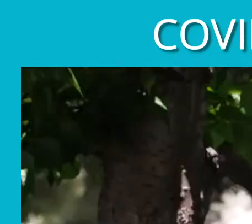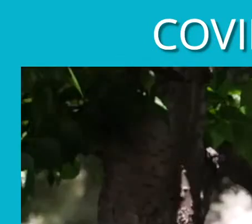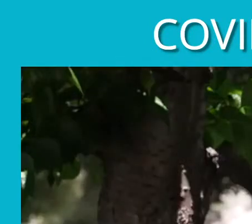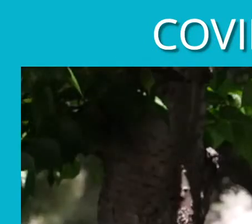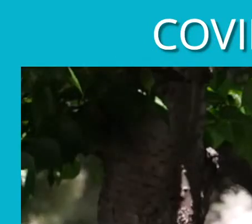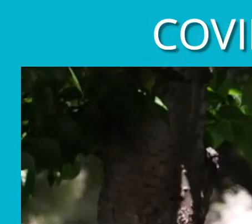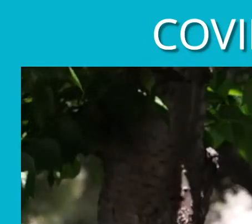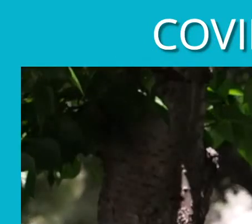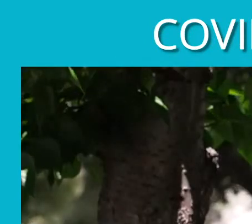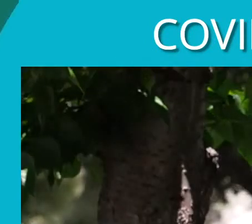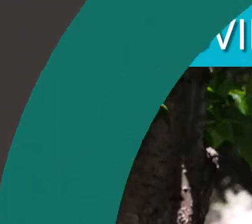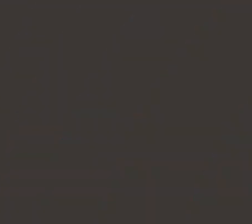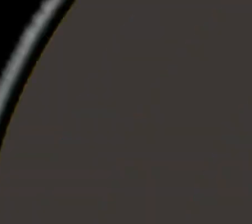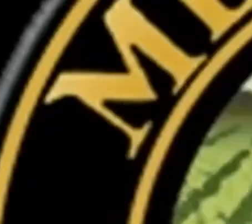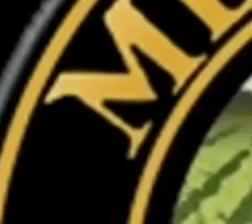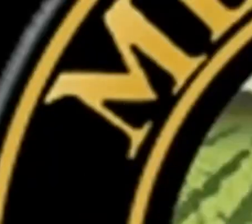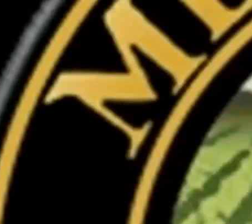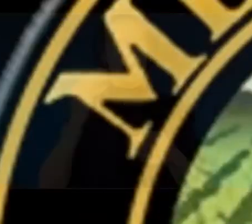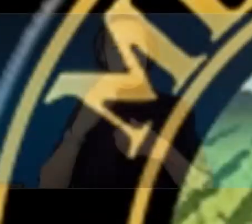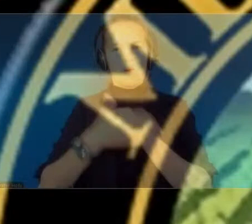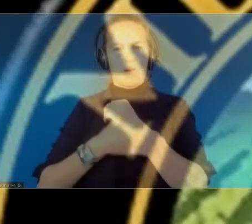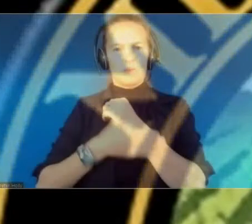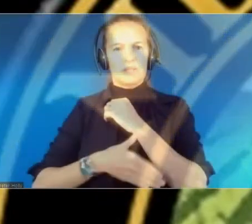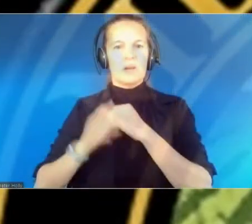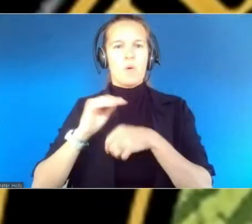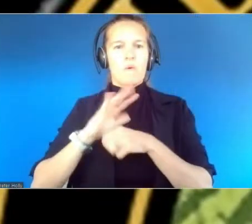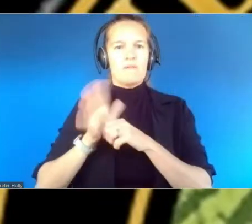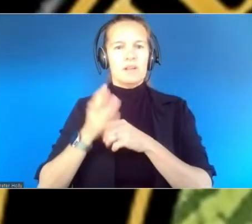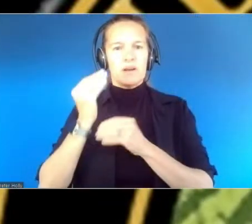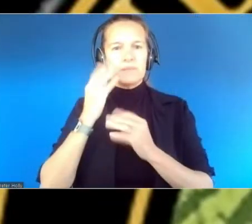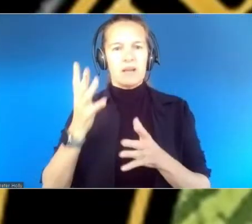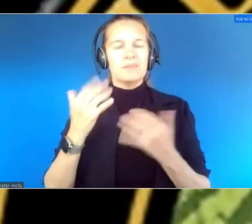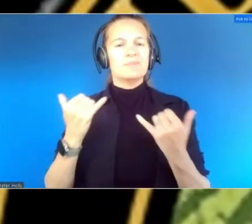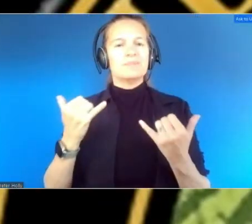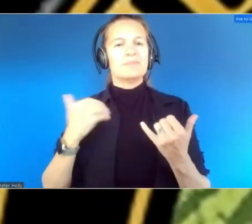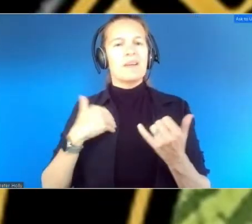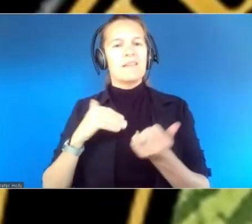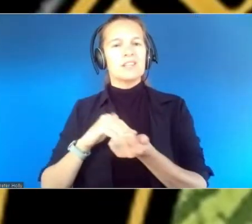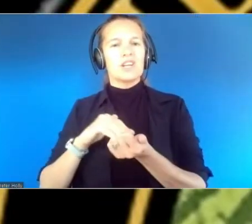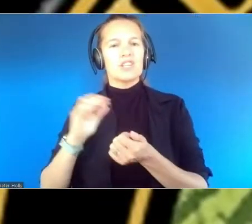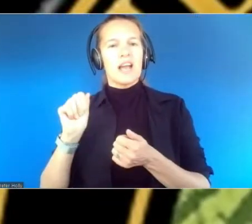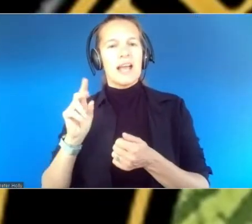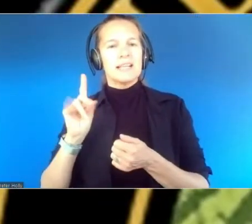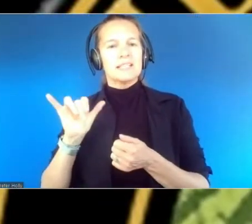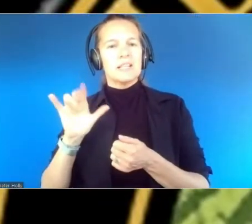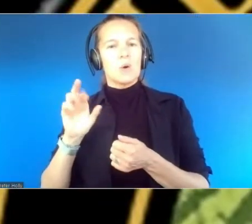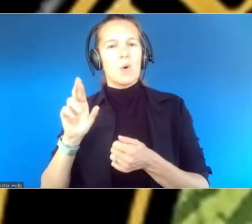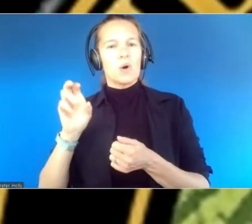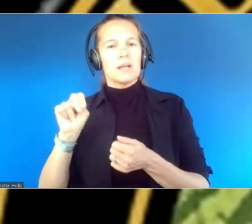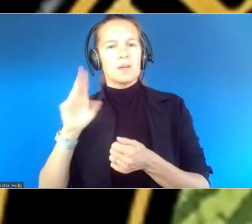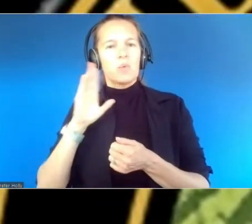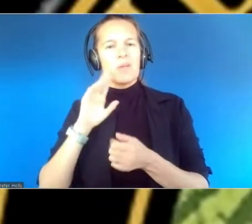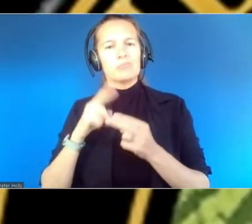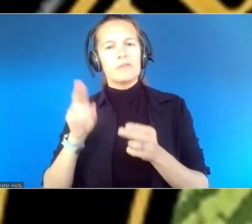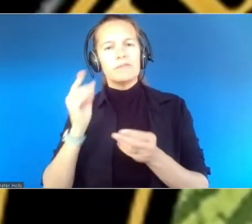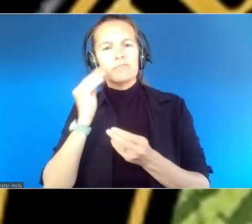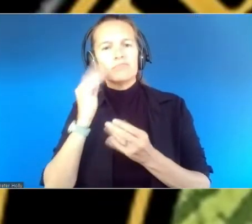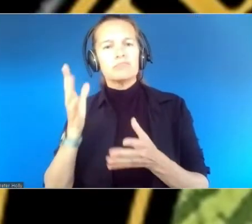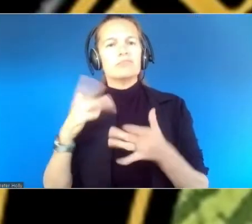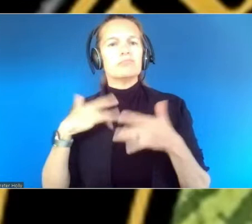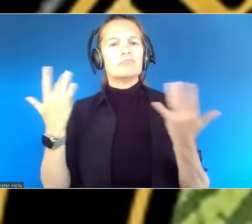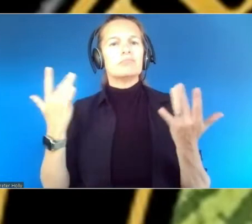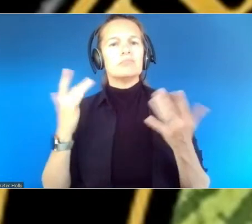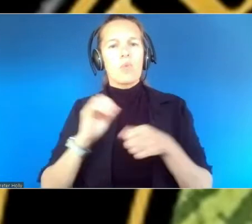everyone. Especially the most vulnerable. We're pleased to be joined by Mendocino County Health Officer, Dr. Andy Coren, who'll give us a brief update on the COVID-19 status